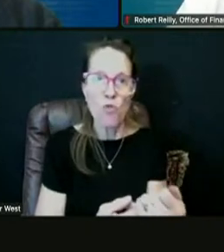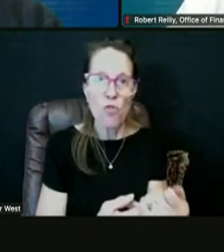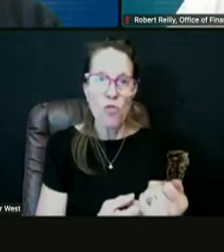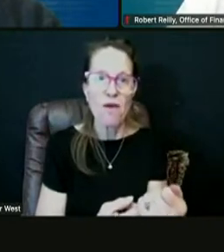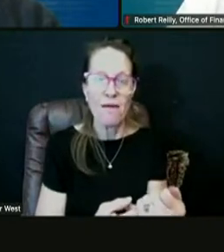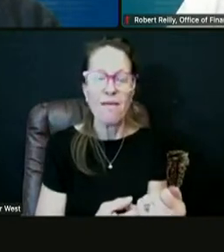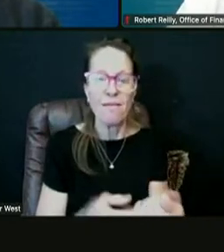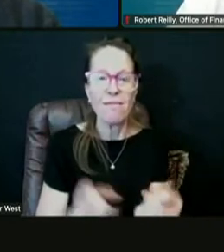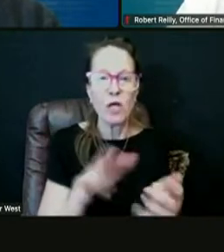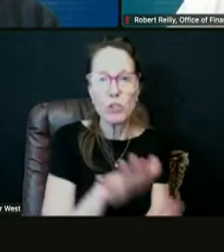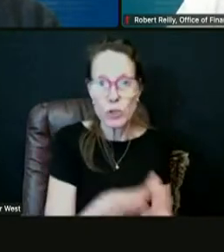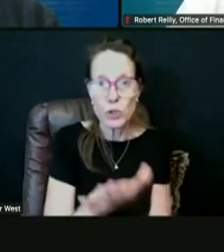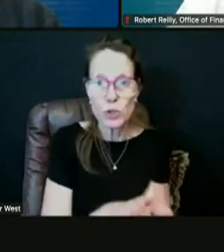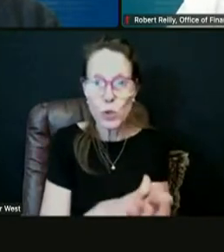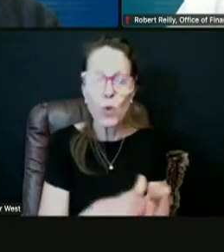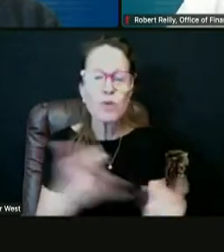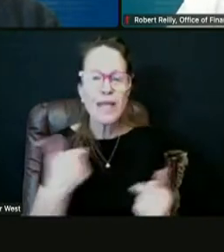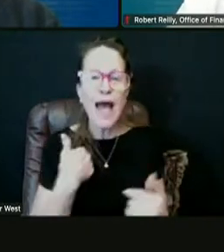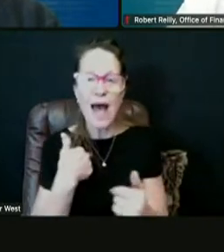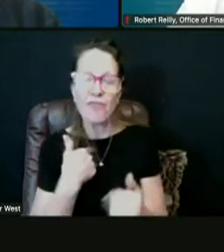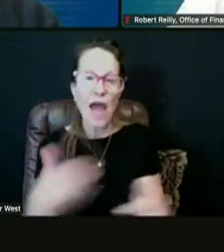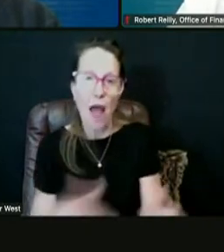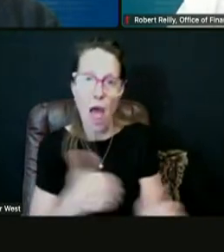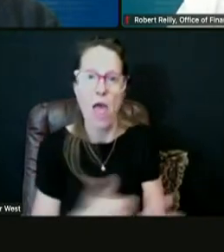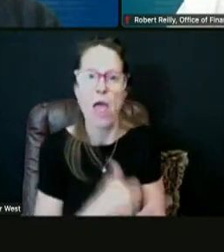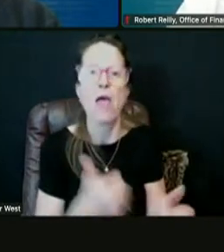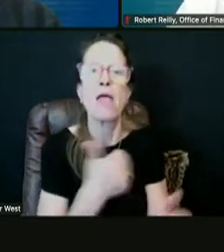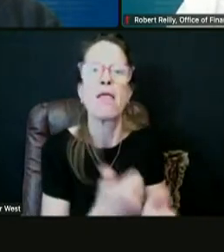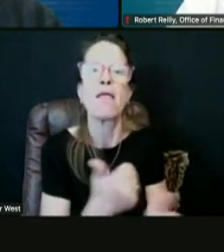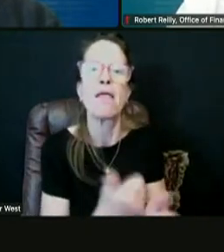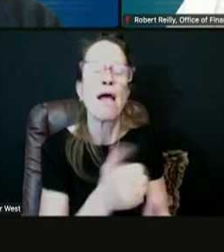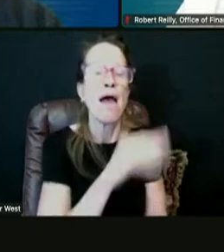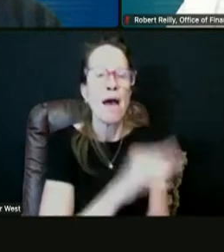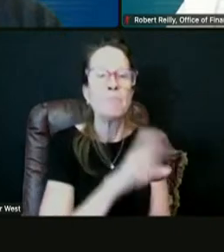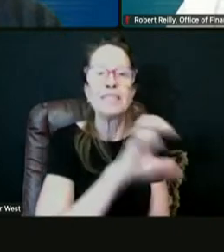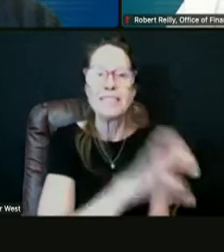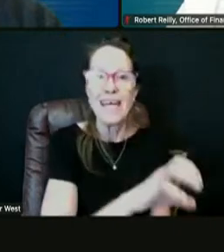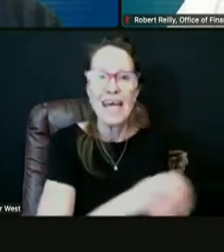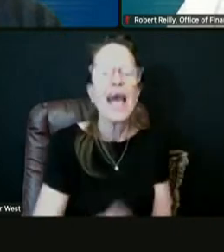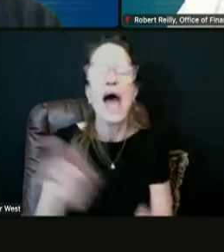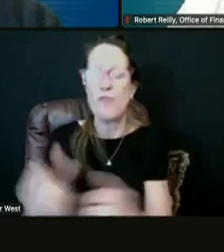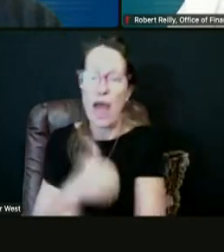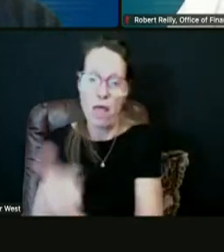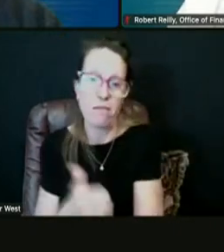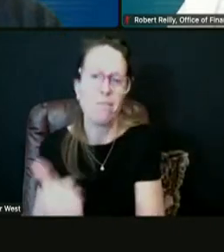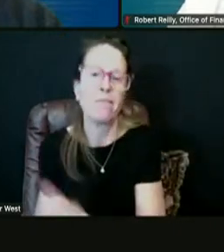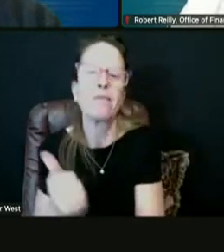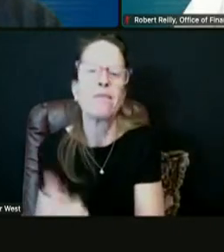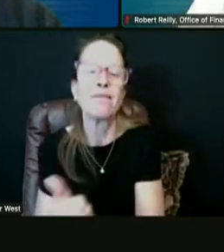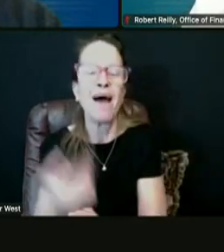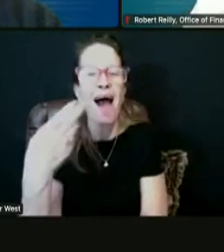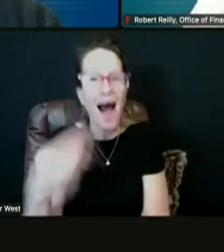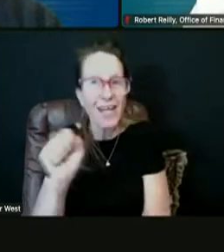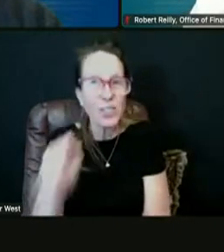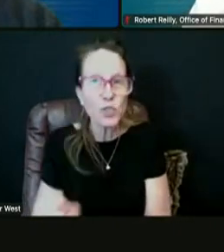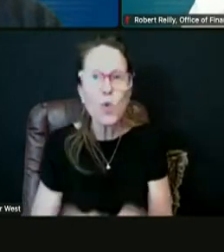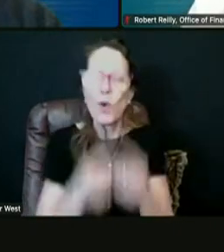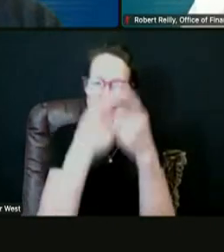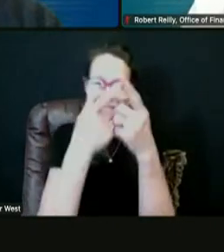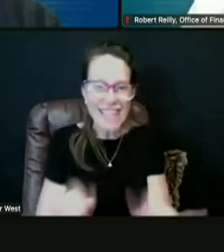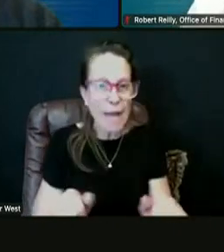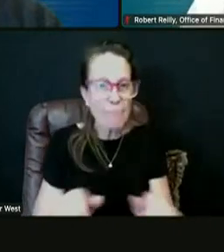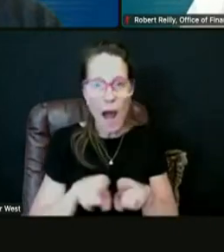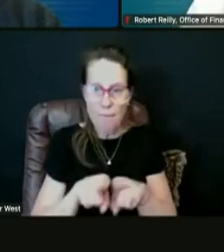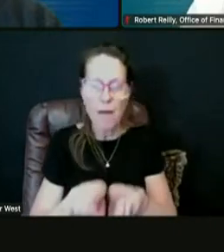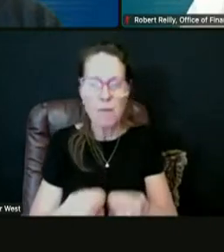with credits close to an associate's degree, and they haven't even gotten their high school diploma yet. And that's because